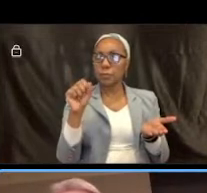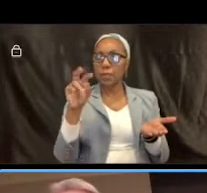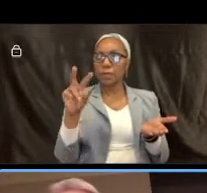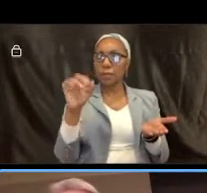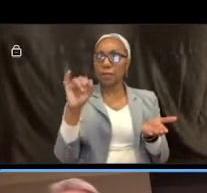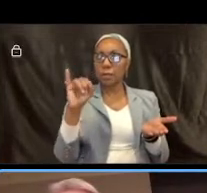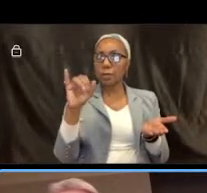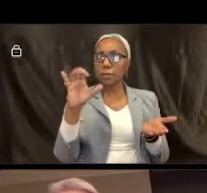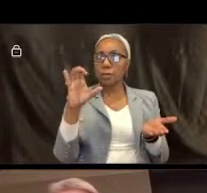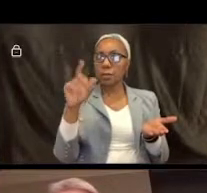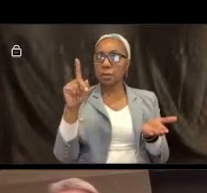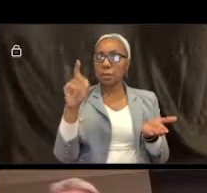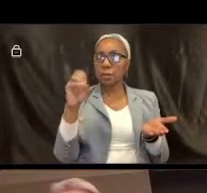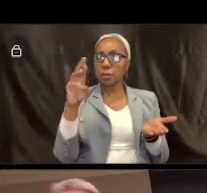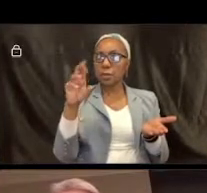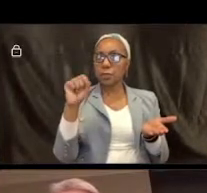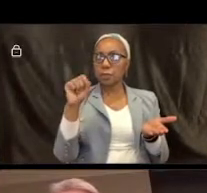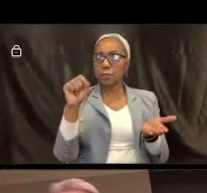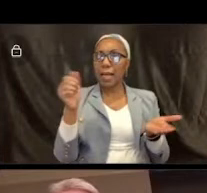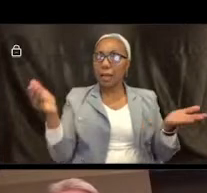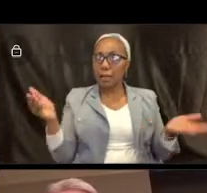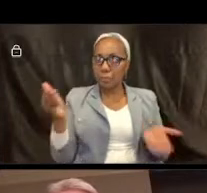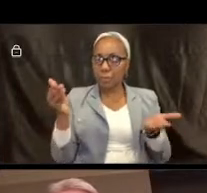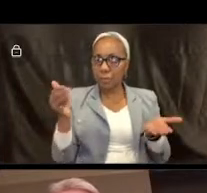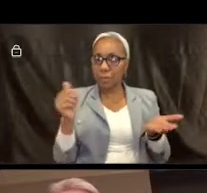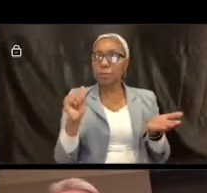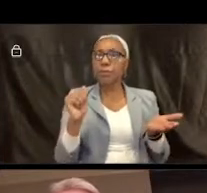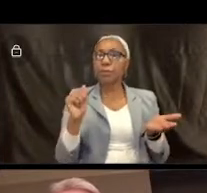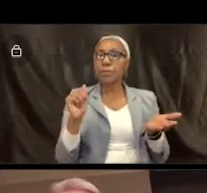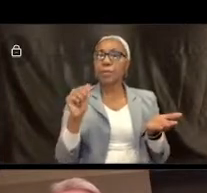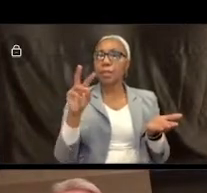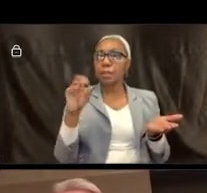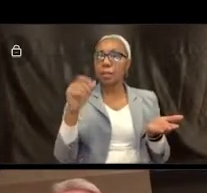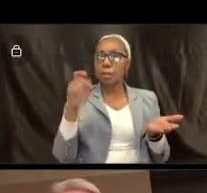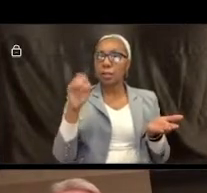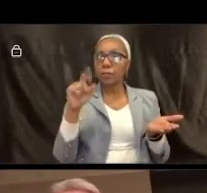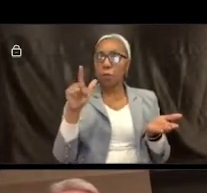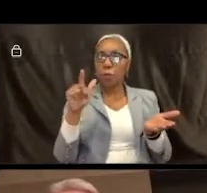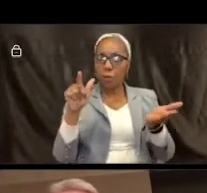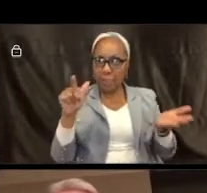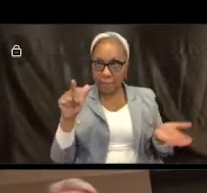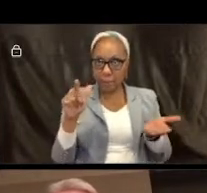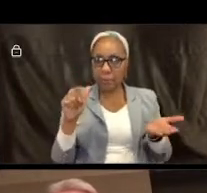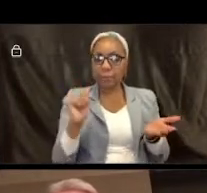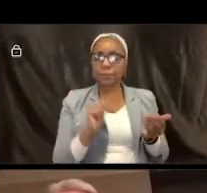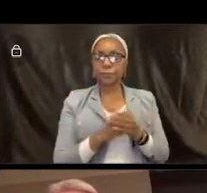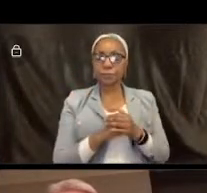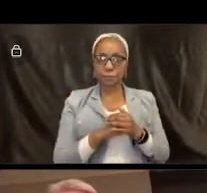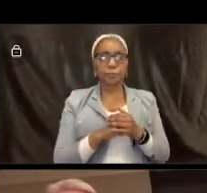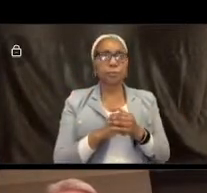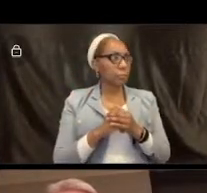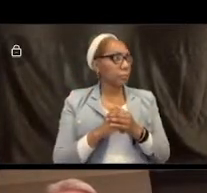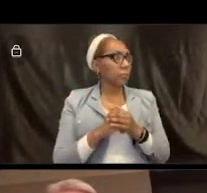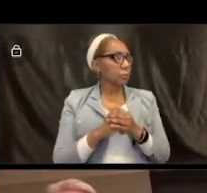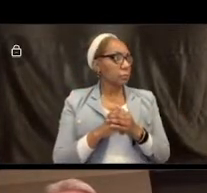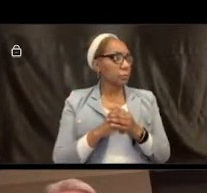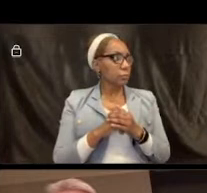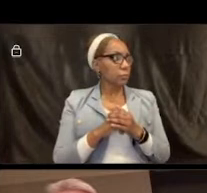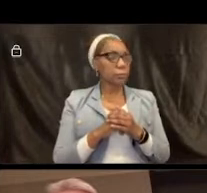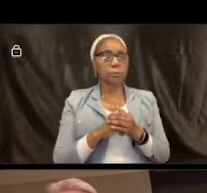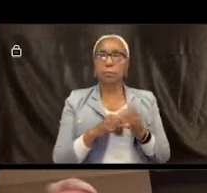Vickers, Present. Vogel, Here. Whitaker.